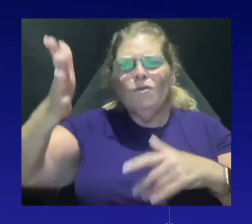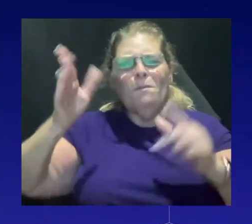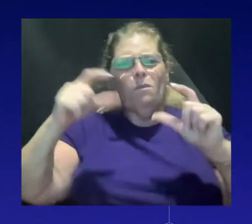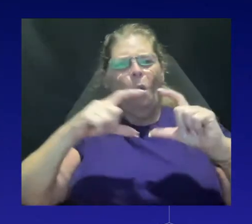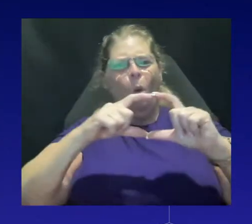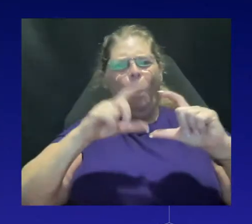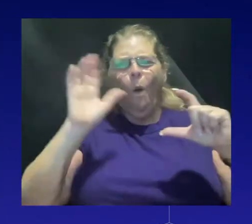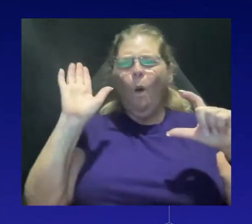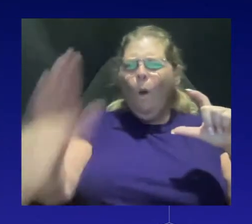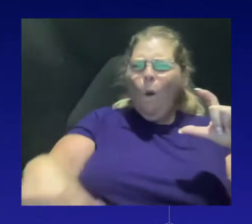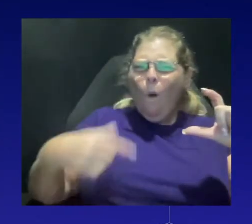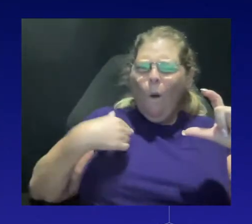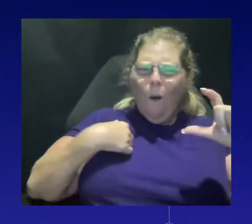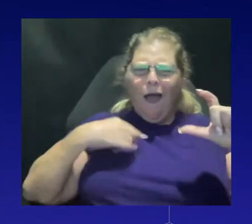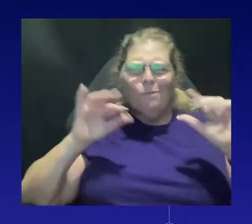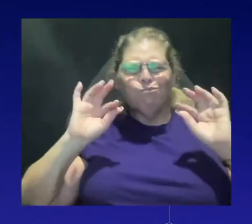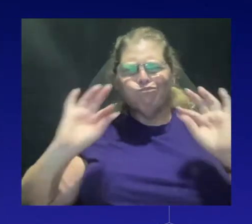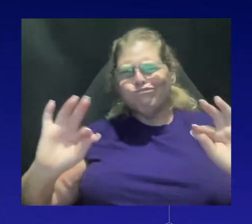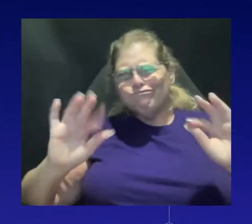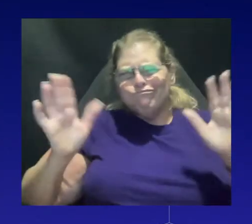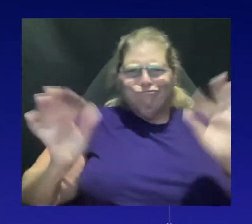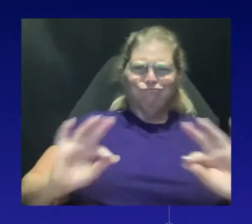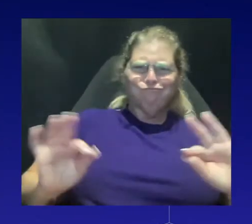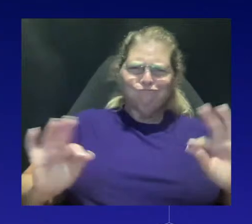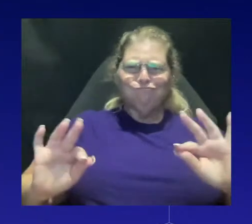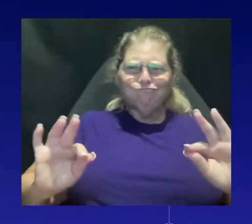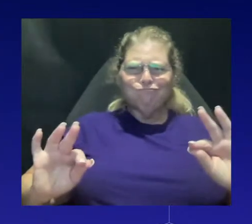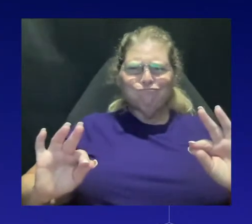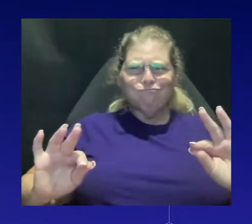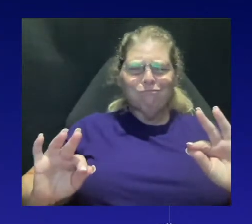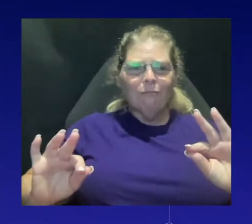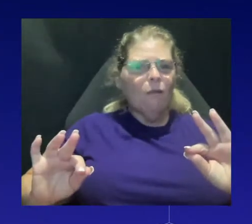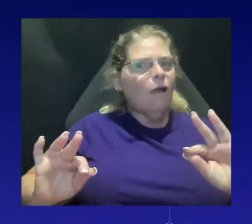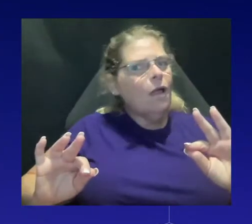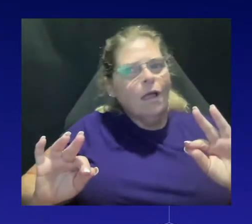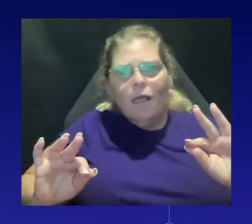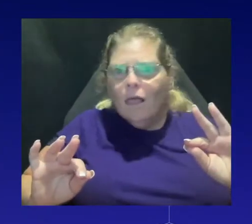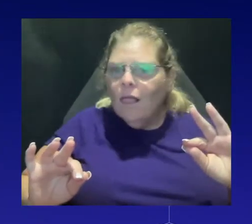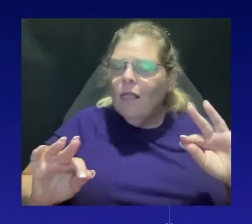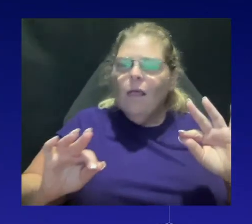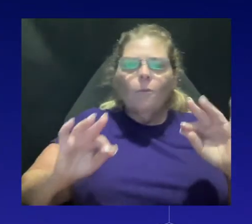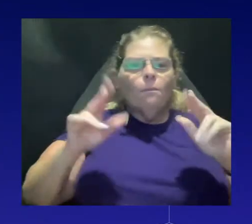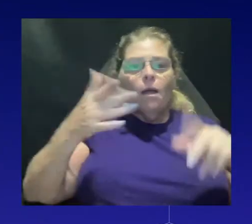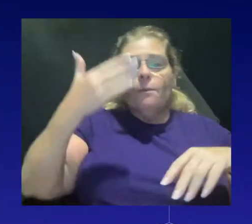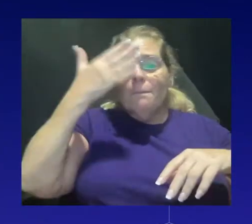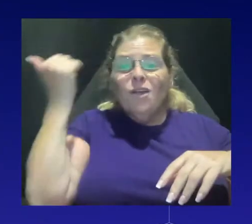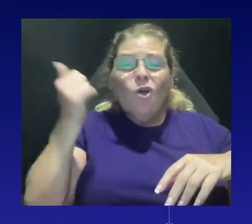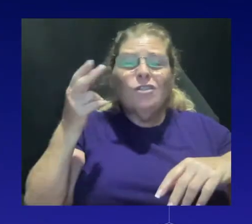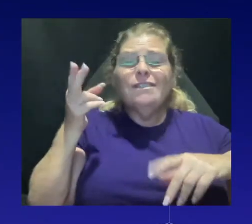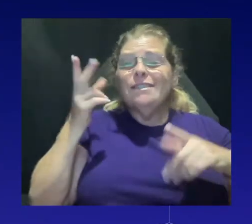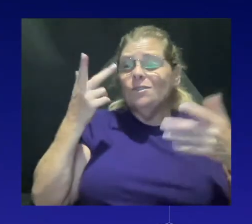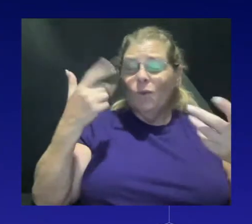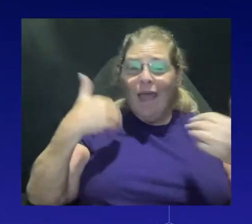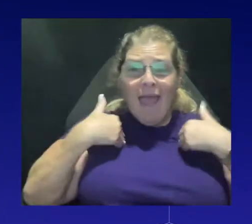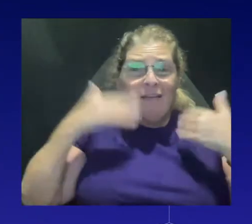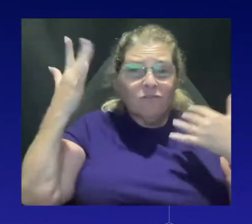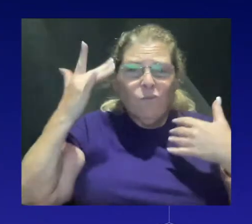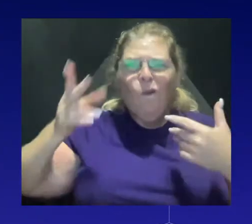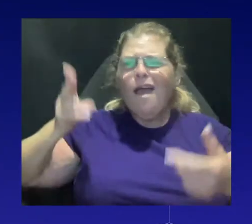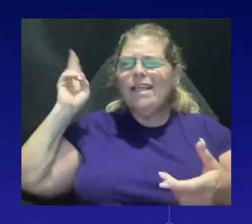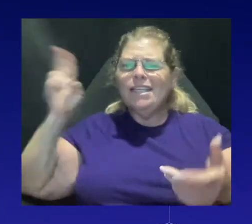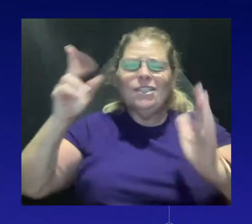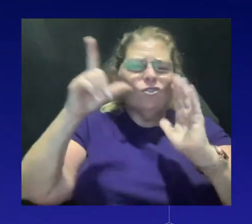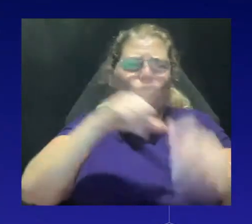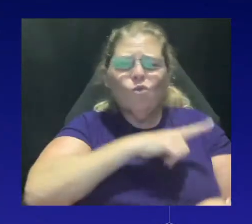think many of us take for granted. Because of historic investments, historic legislation that has happened during